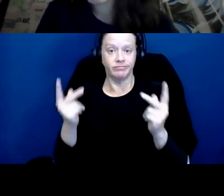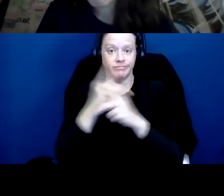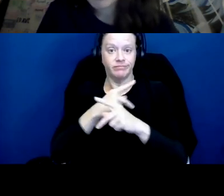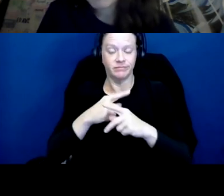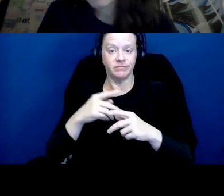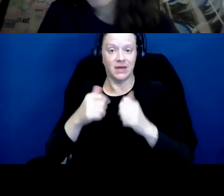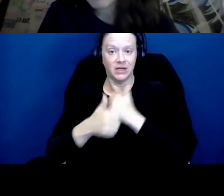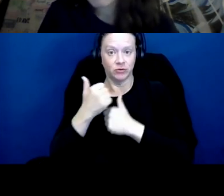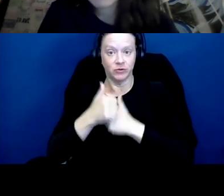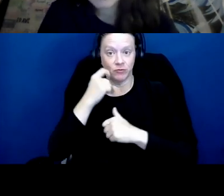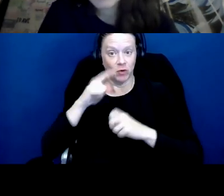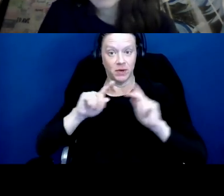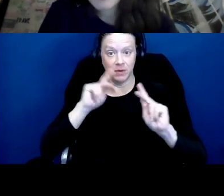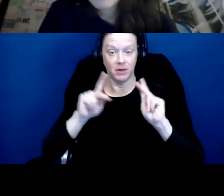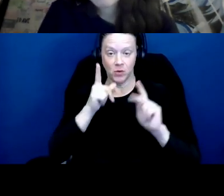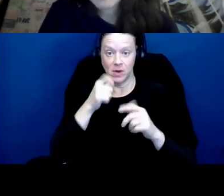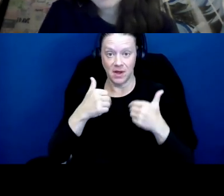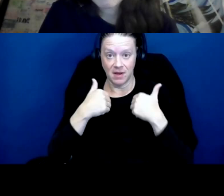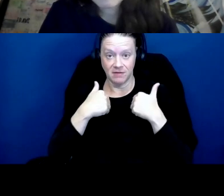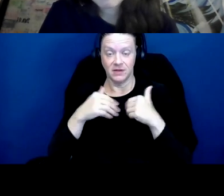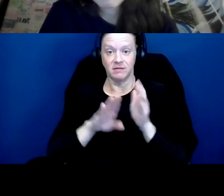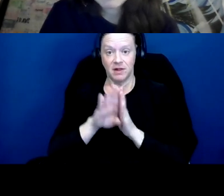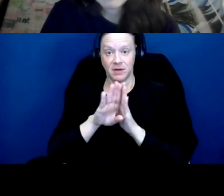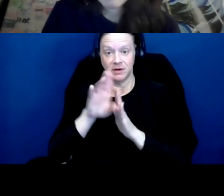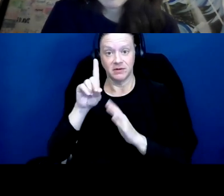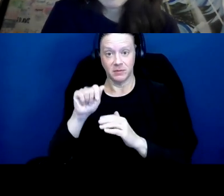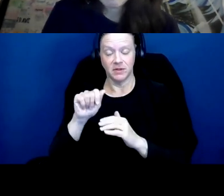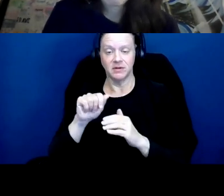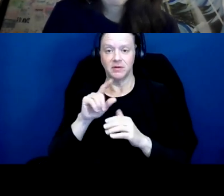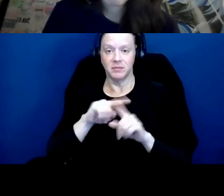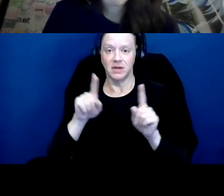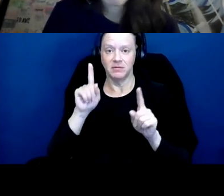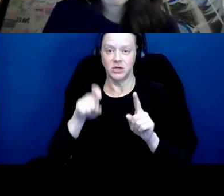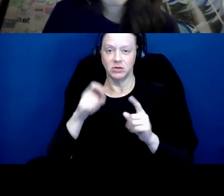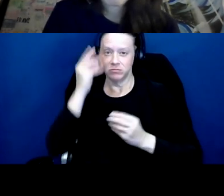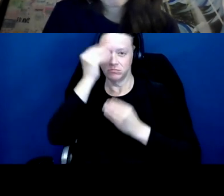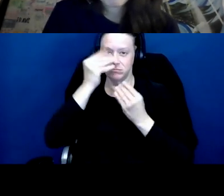ever more important to consider vaccination for children with developmental differences.